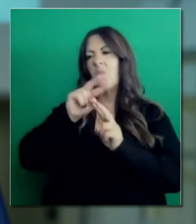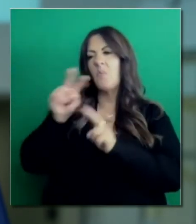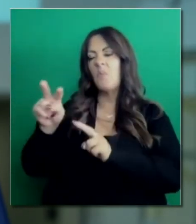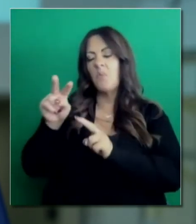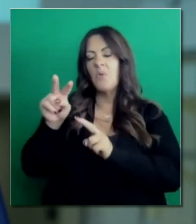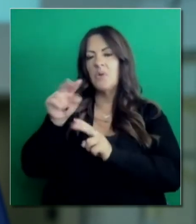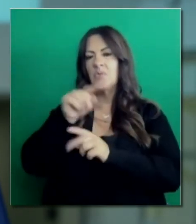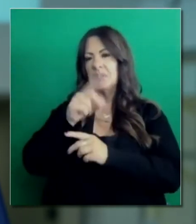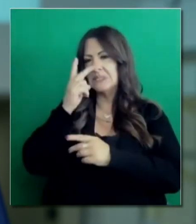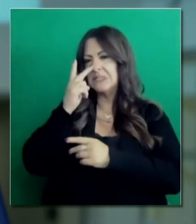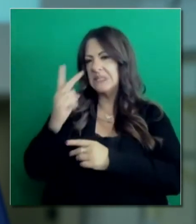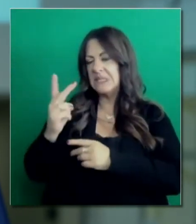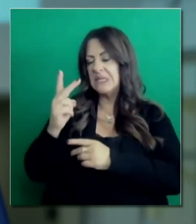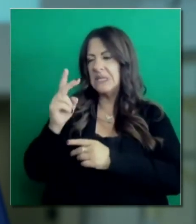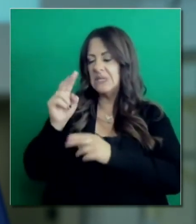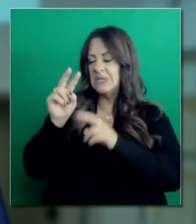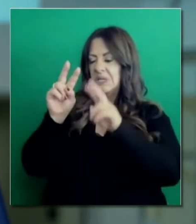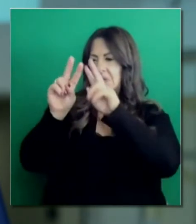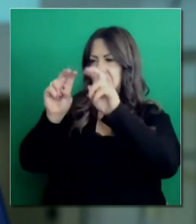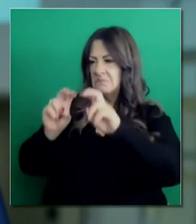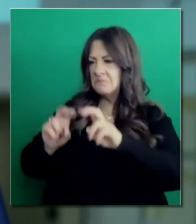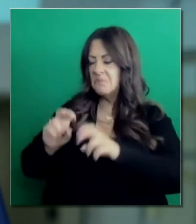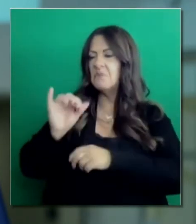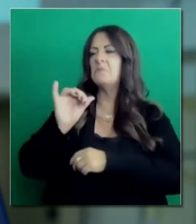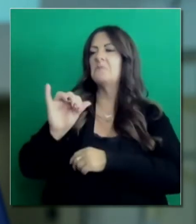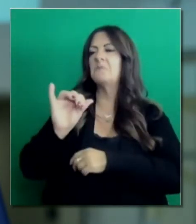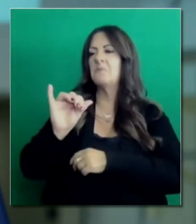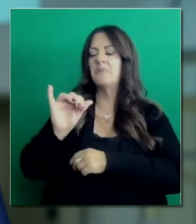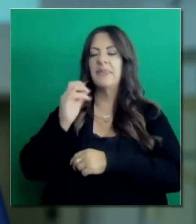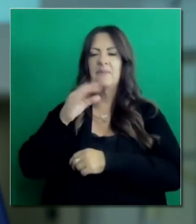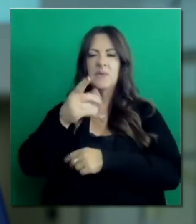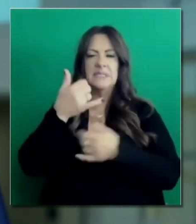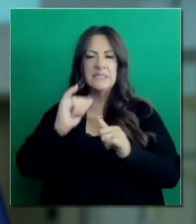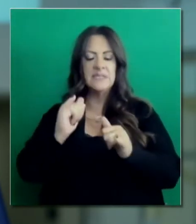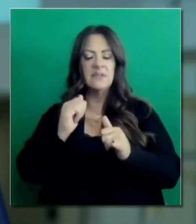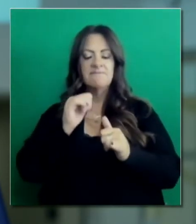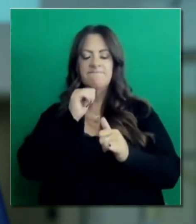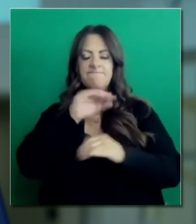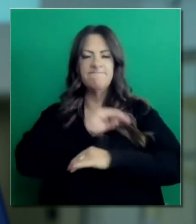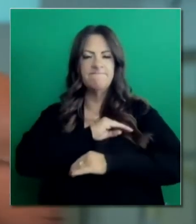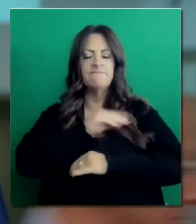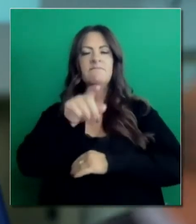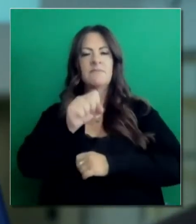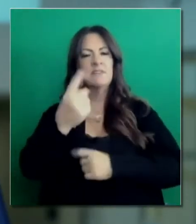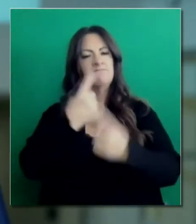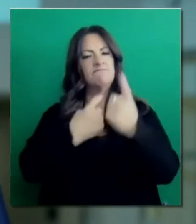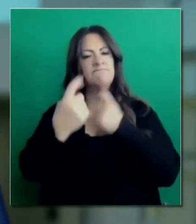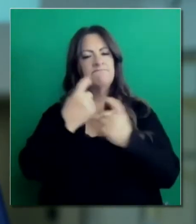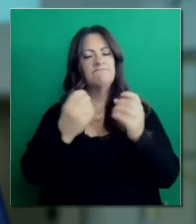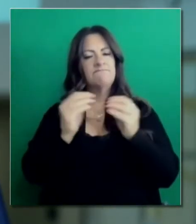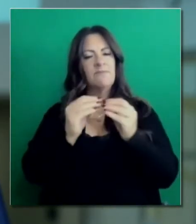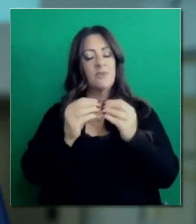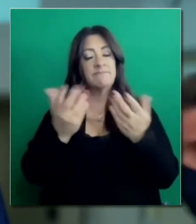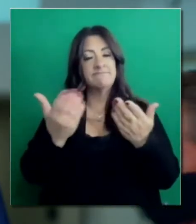additional questions, we're happy to field those today and into the future. Thank you.